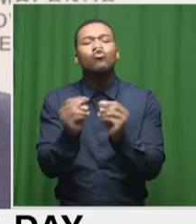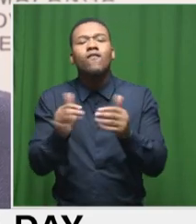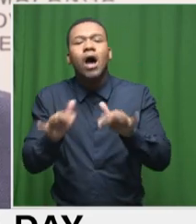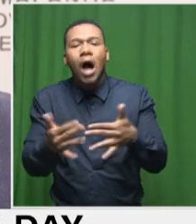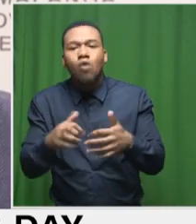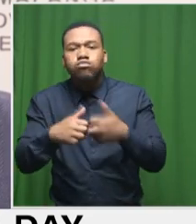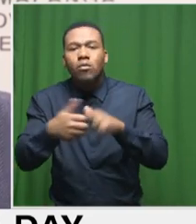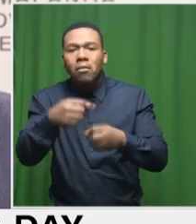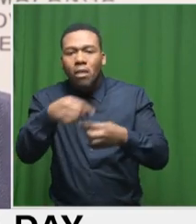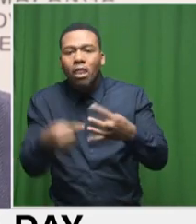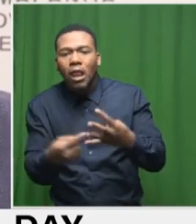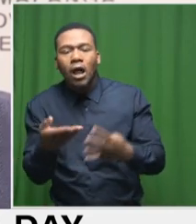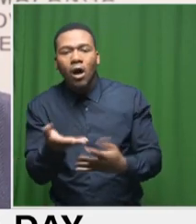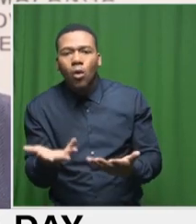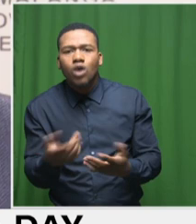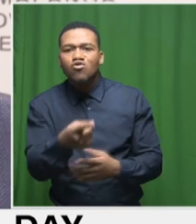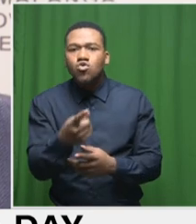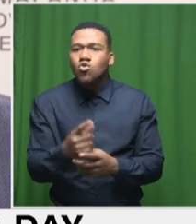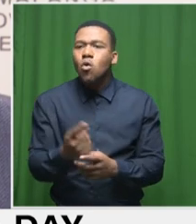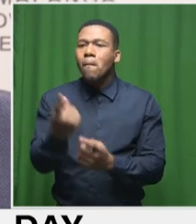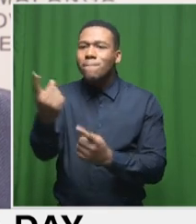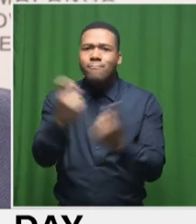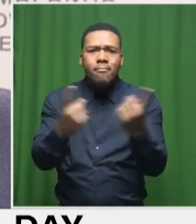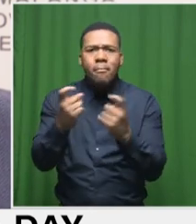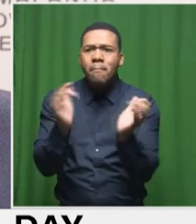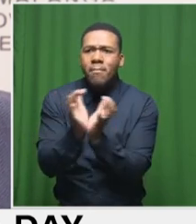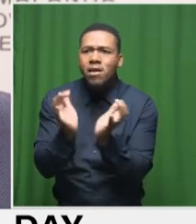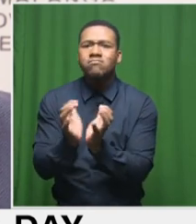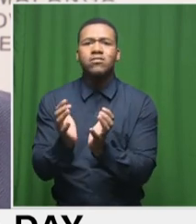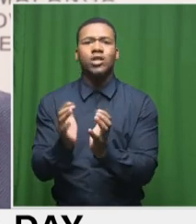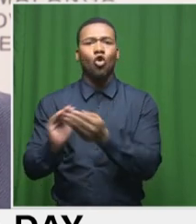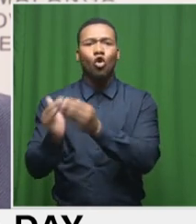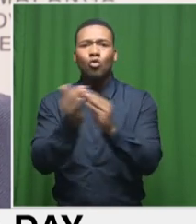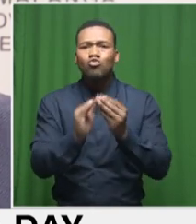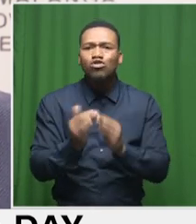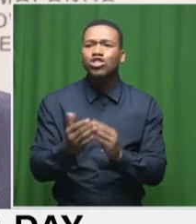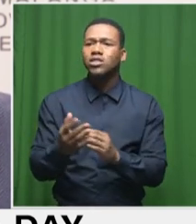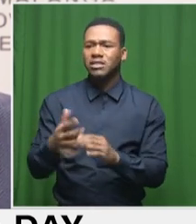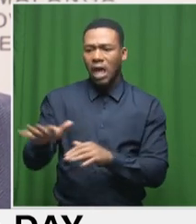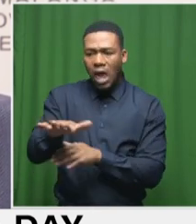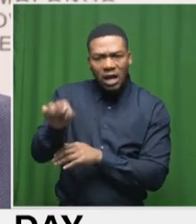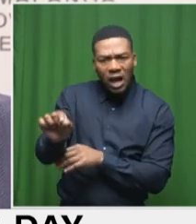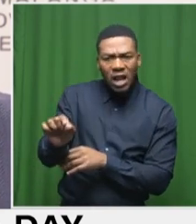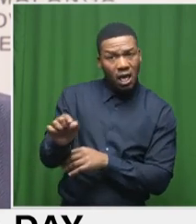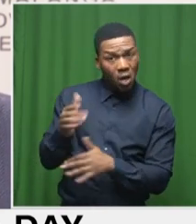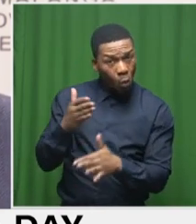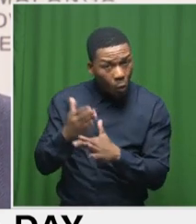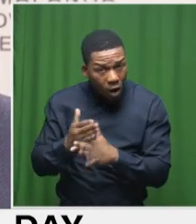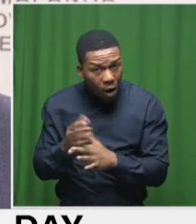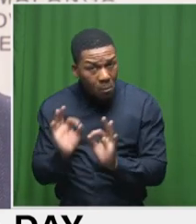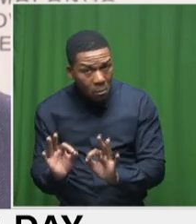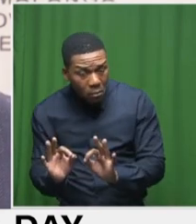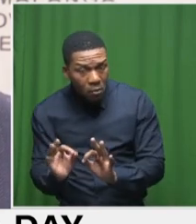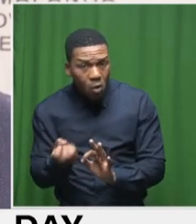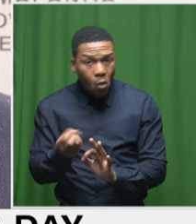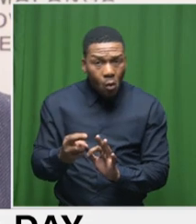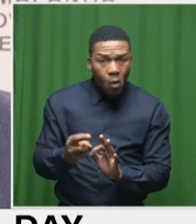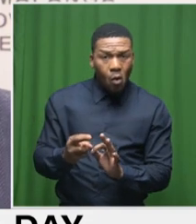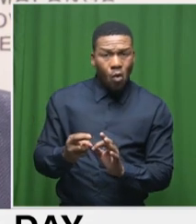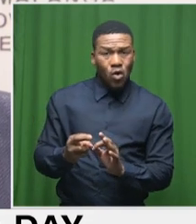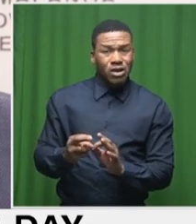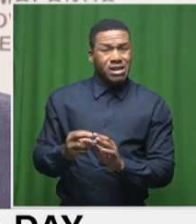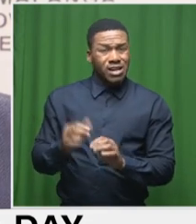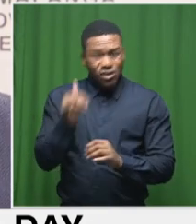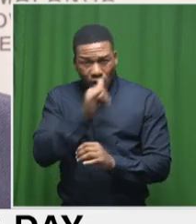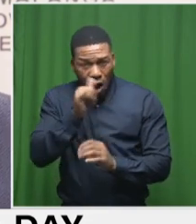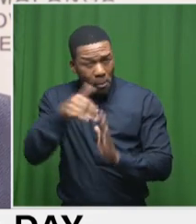like, imbezos that you guys have had in those areas, have they, like, proven to be working and to be reducing crime in those areas, or